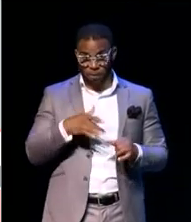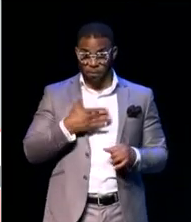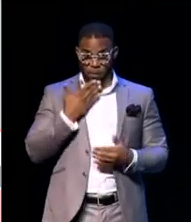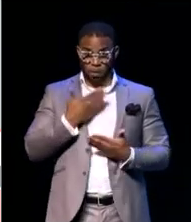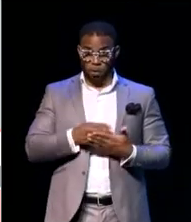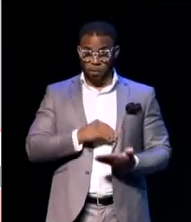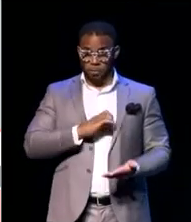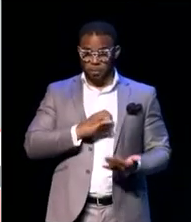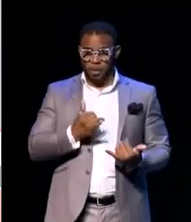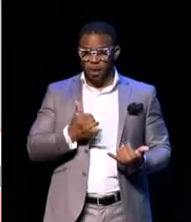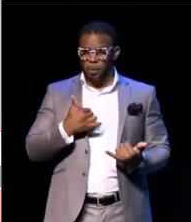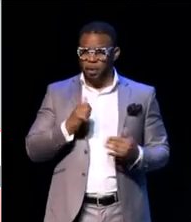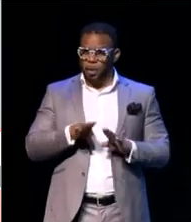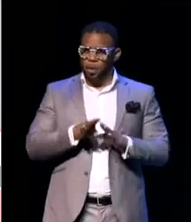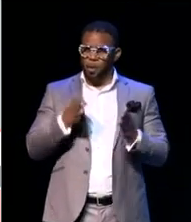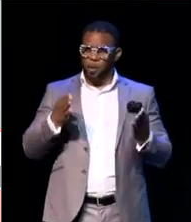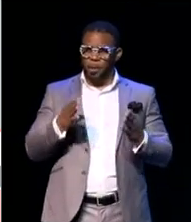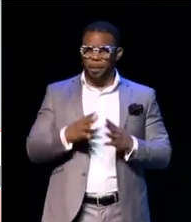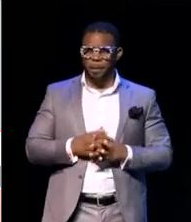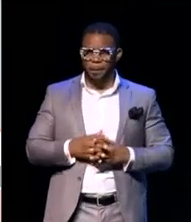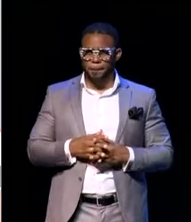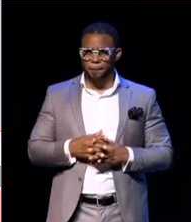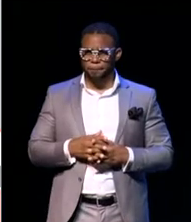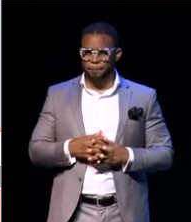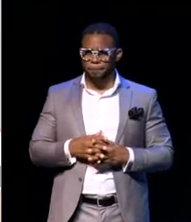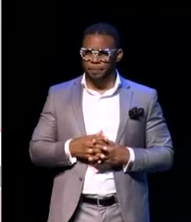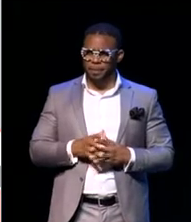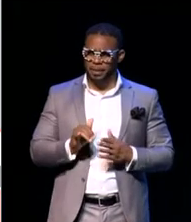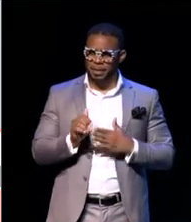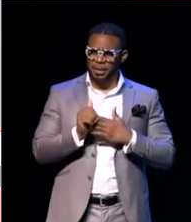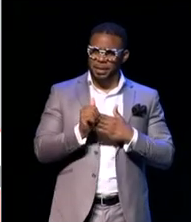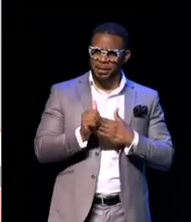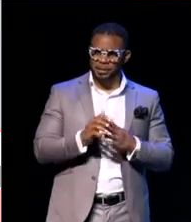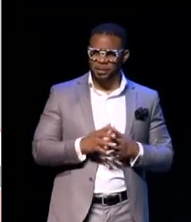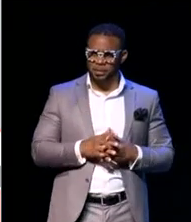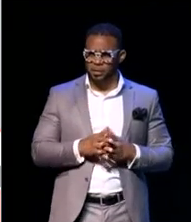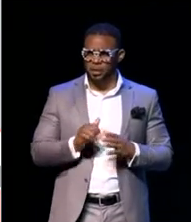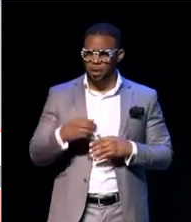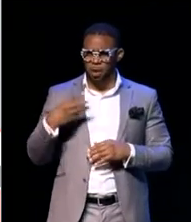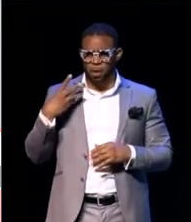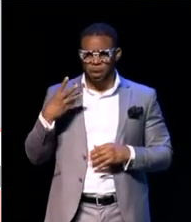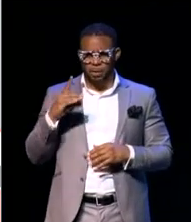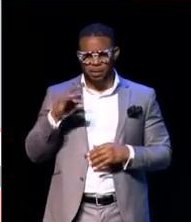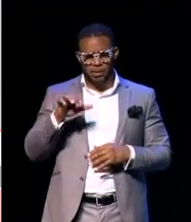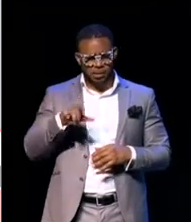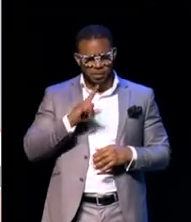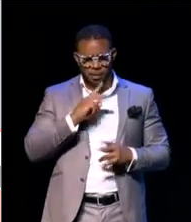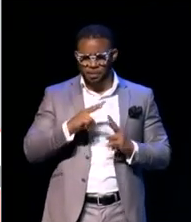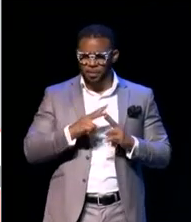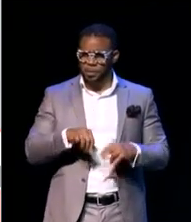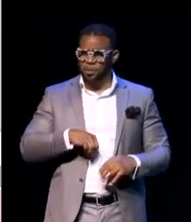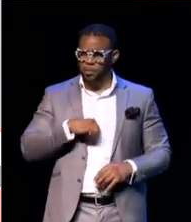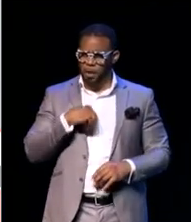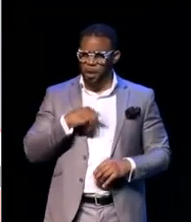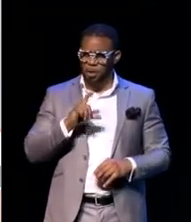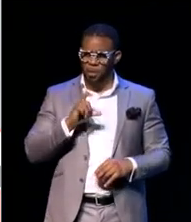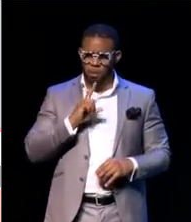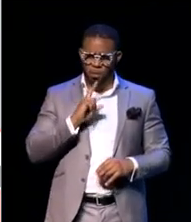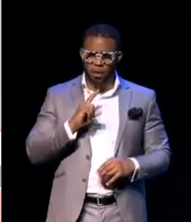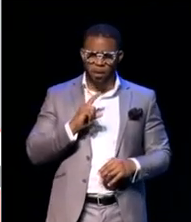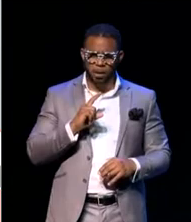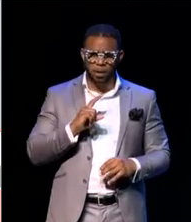so good right now and we can open up. It's leadership. And Washington, D.C. should be very proud of where